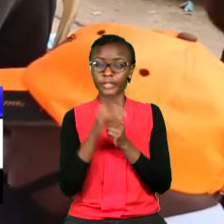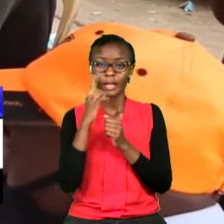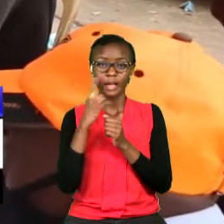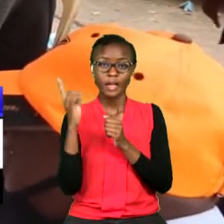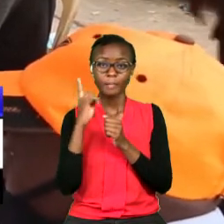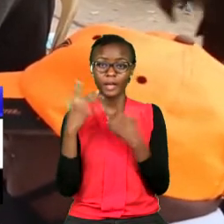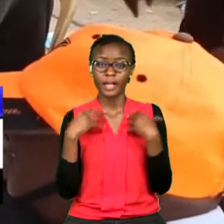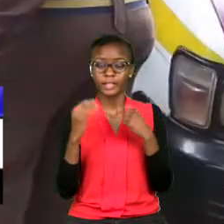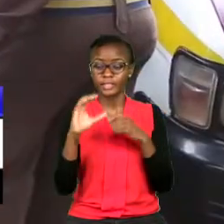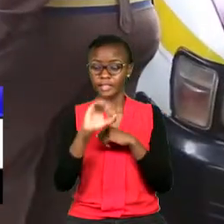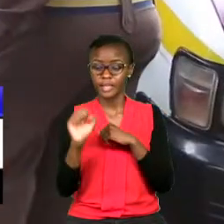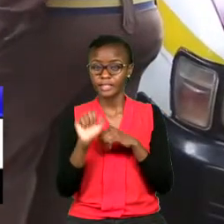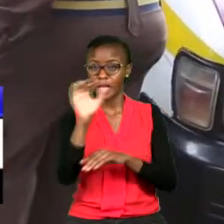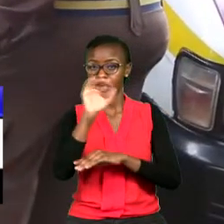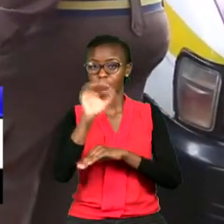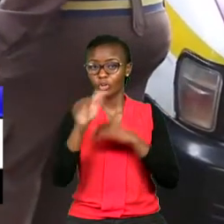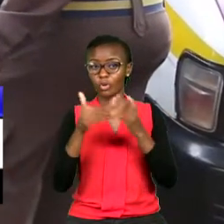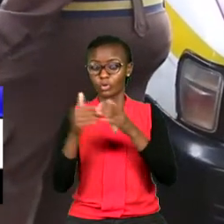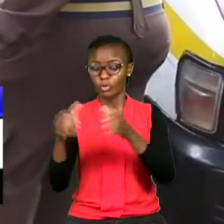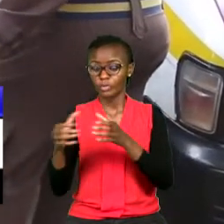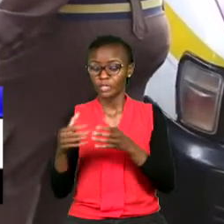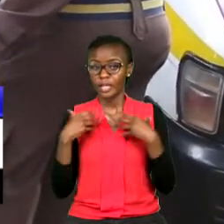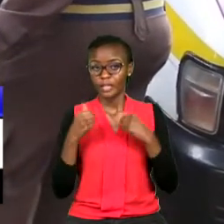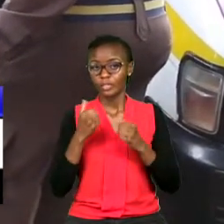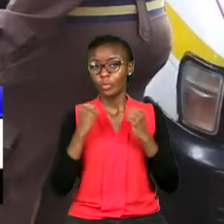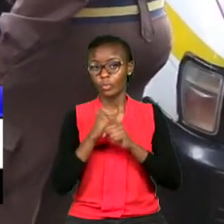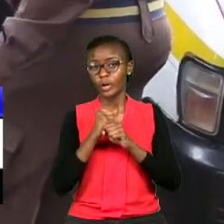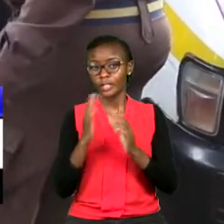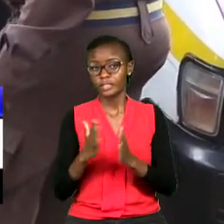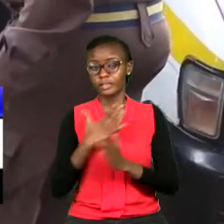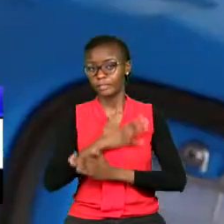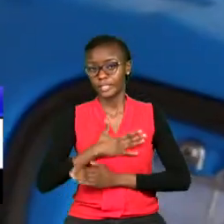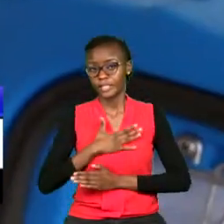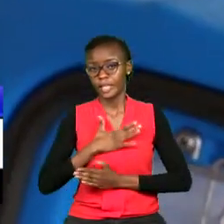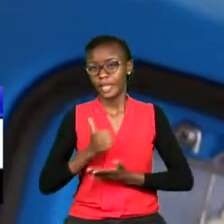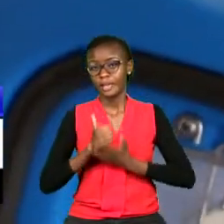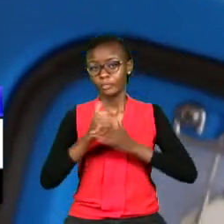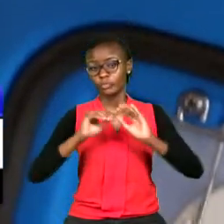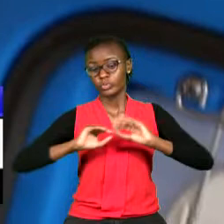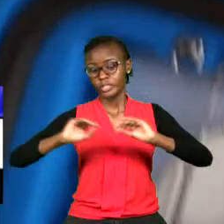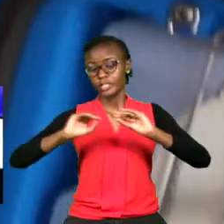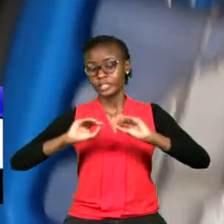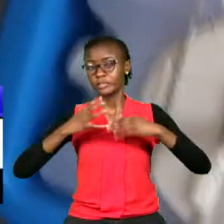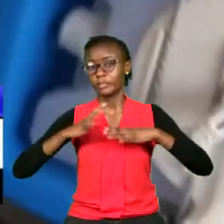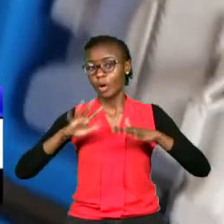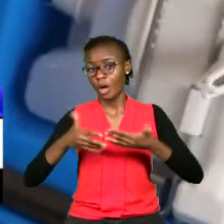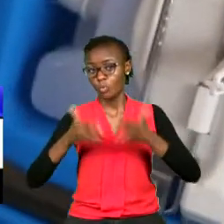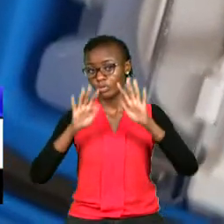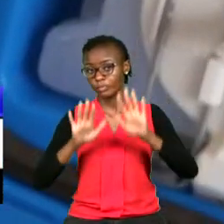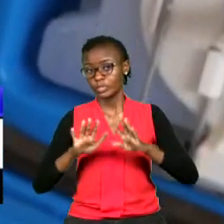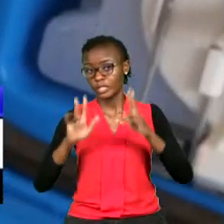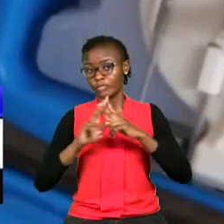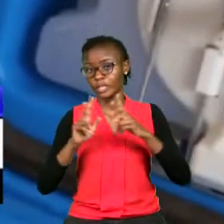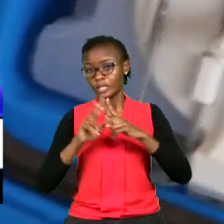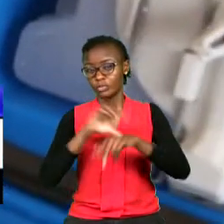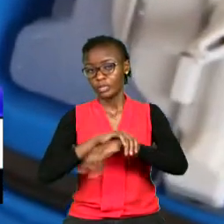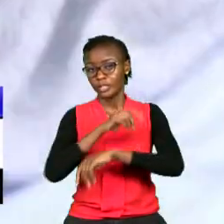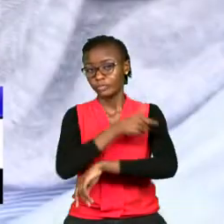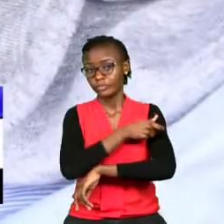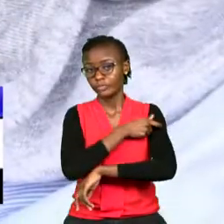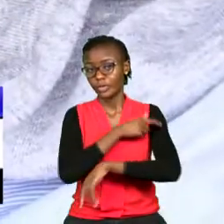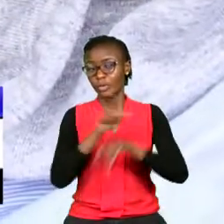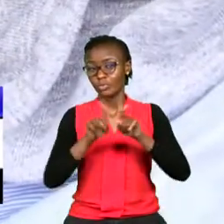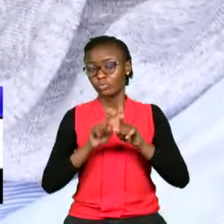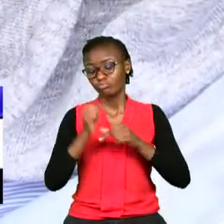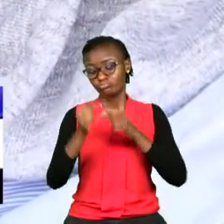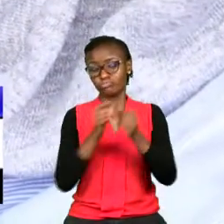Mutahi Kagwe has urged community health workers to help in sensitizing the public on importance of vaccine and conduct vaccination